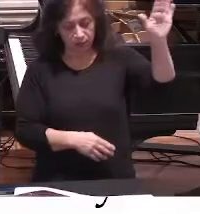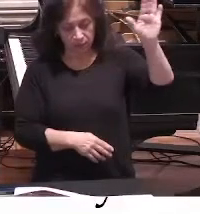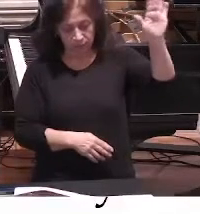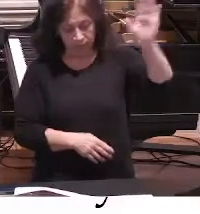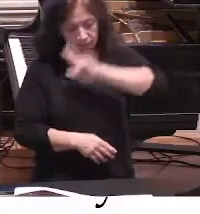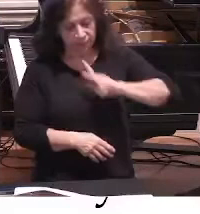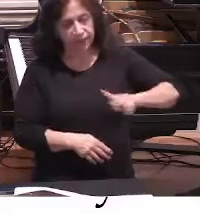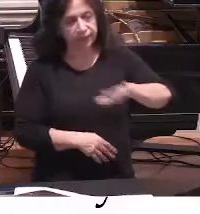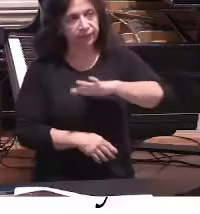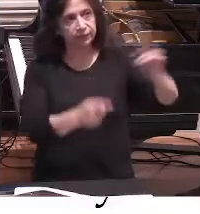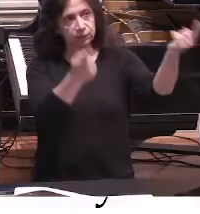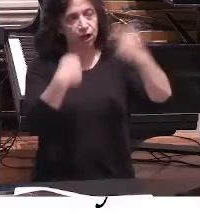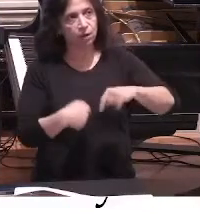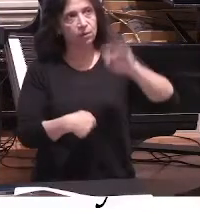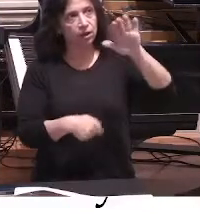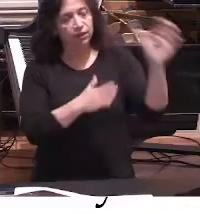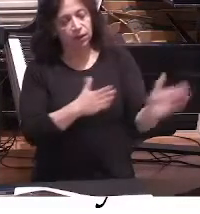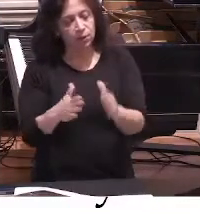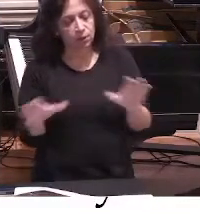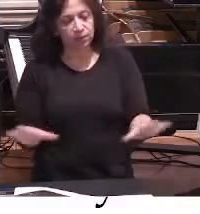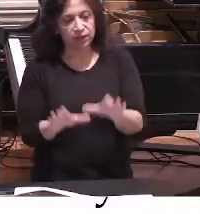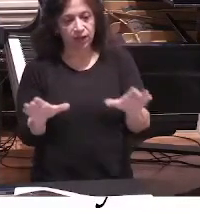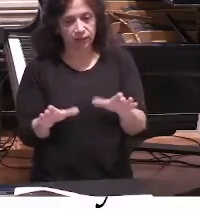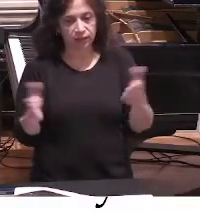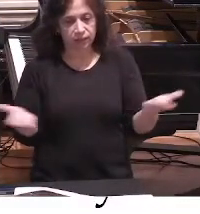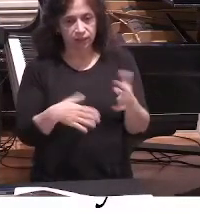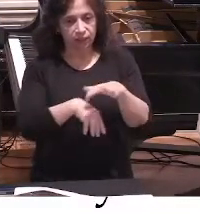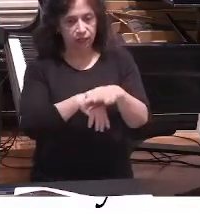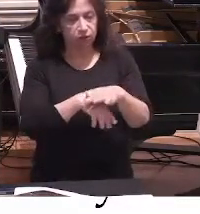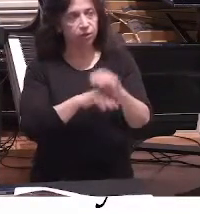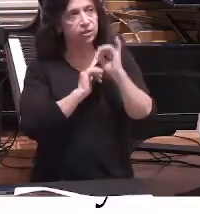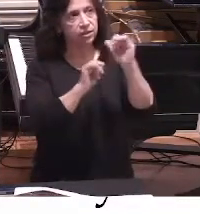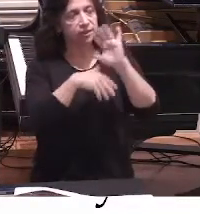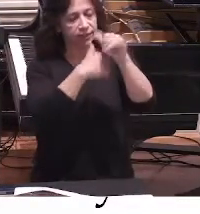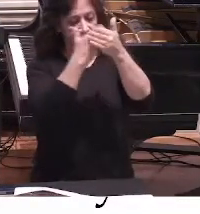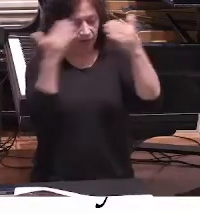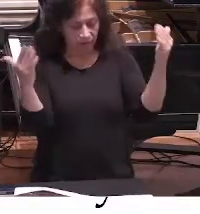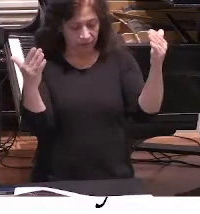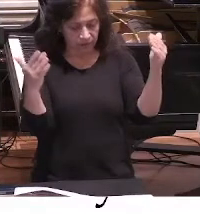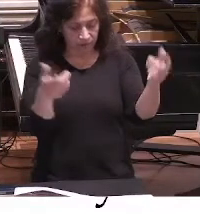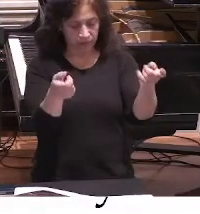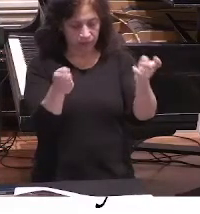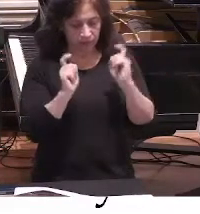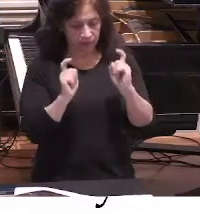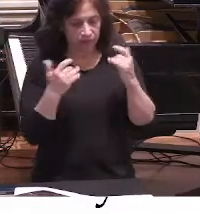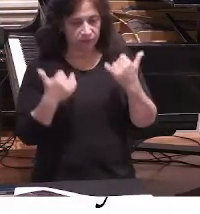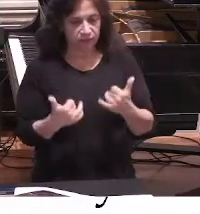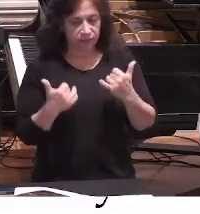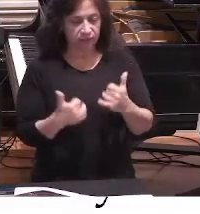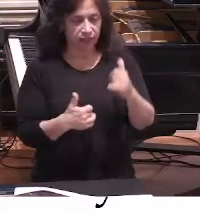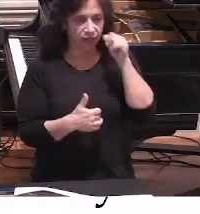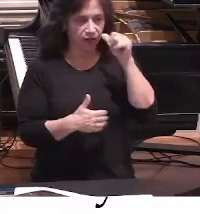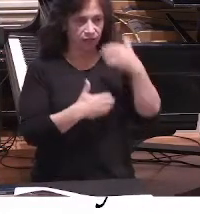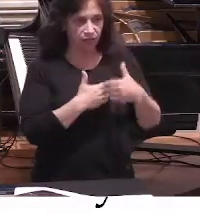name. Thy kingdom come, thy will be done, on earth as it is in heaven. Give us